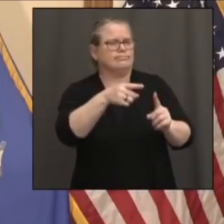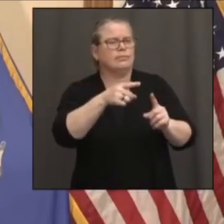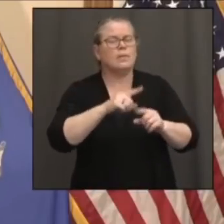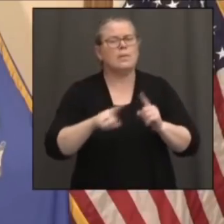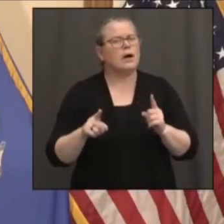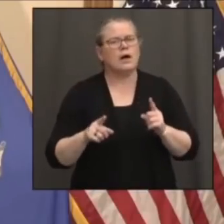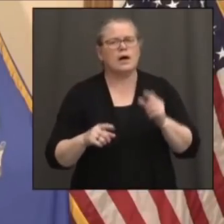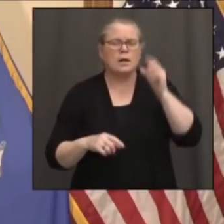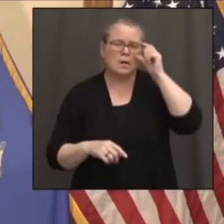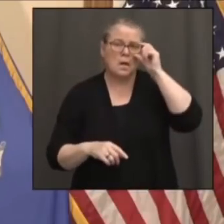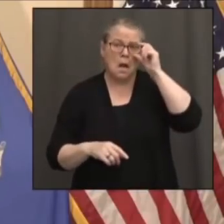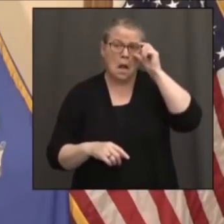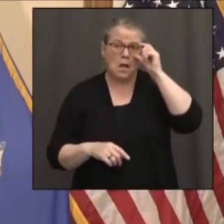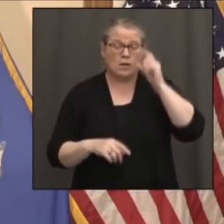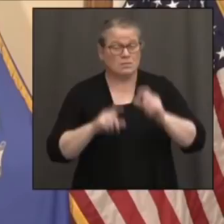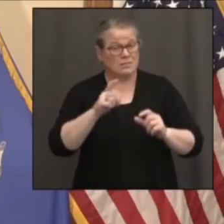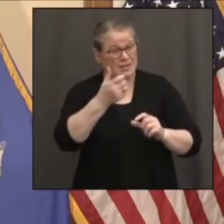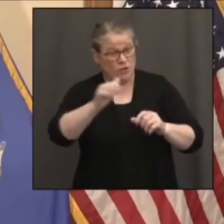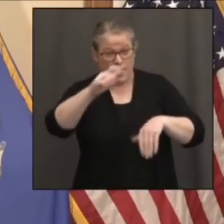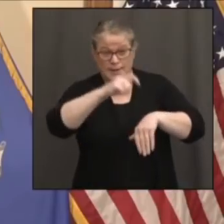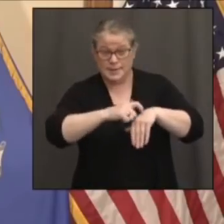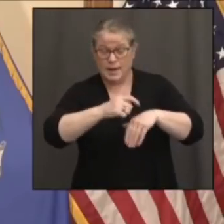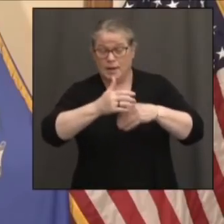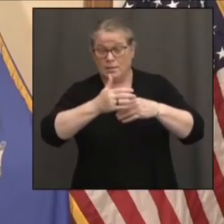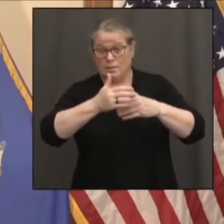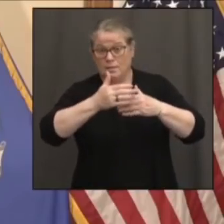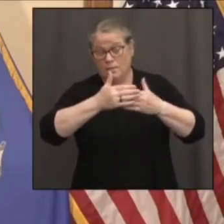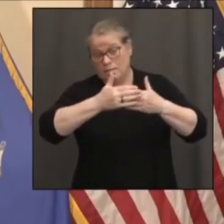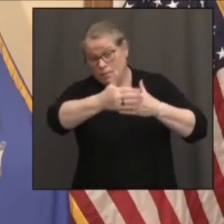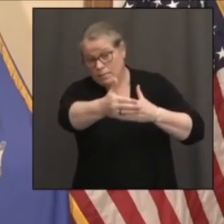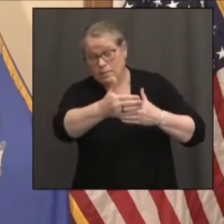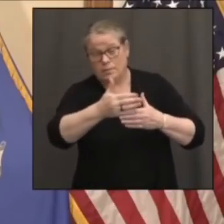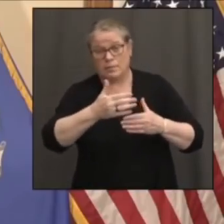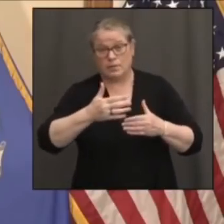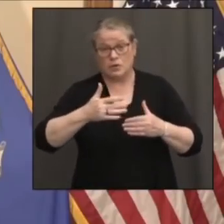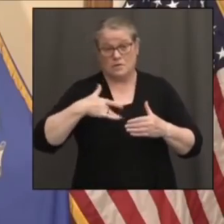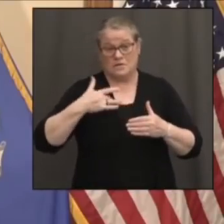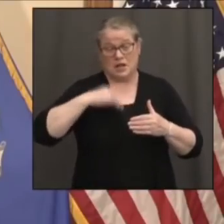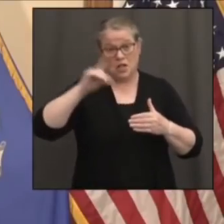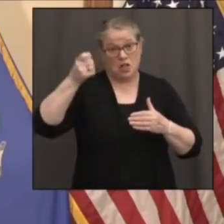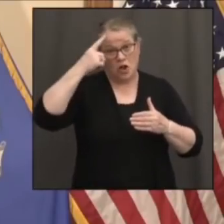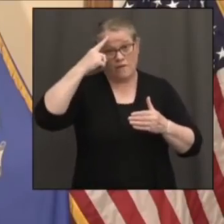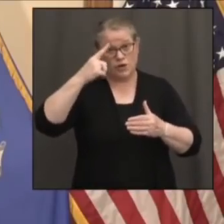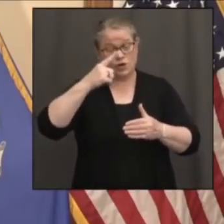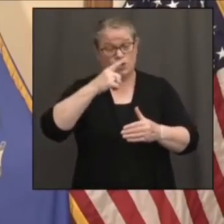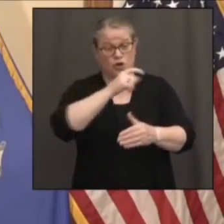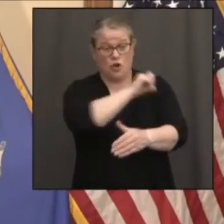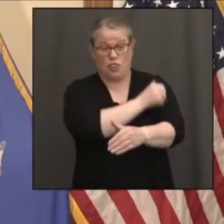that we won't need this anymore, as far as you guys are concerned? I'm not